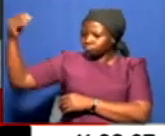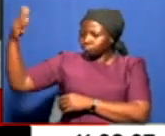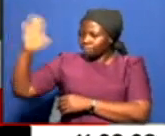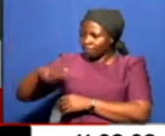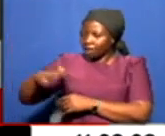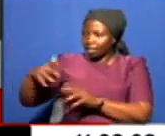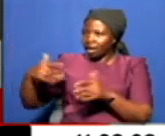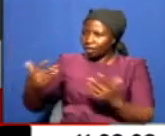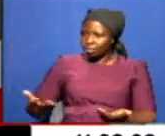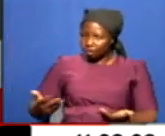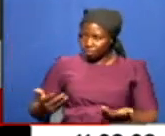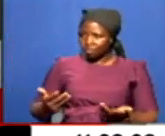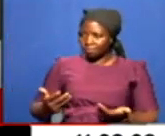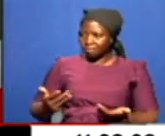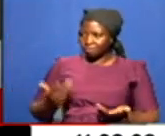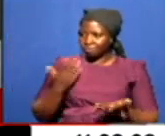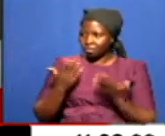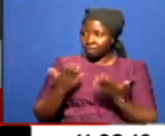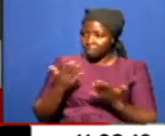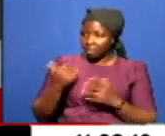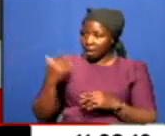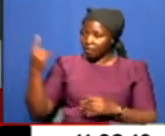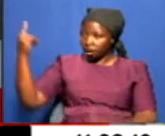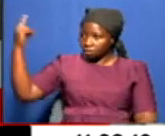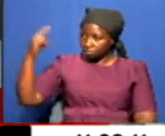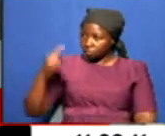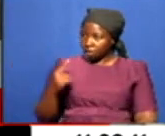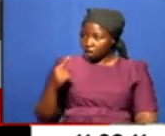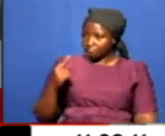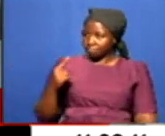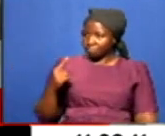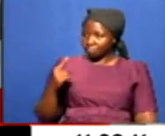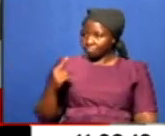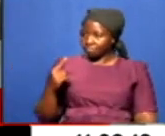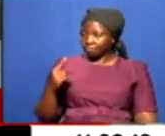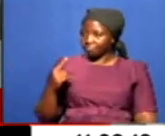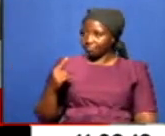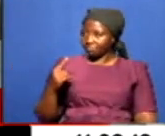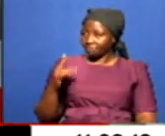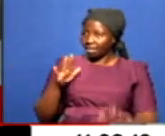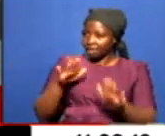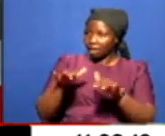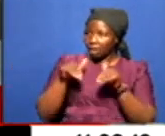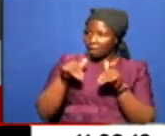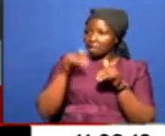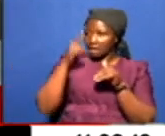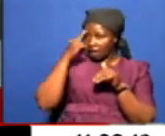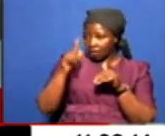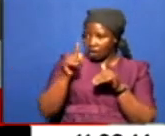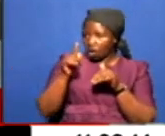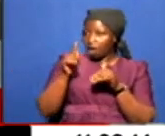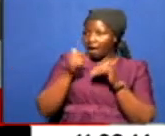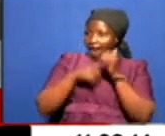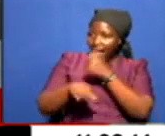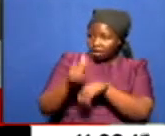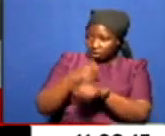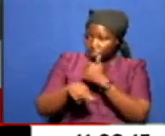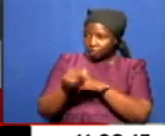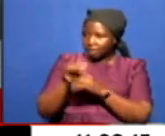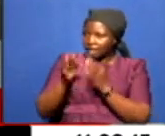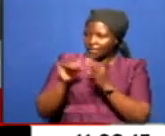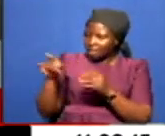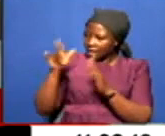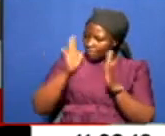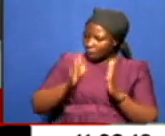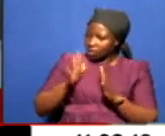come in the cell that we call the sleeper cell. So they are just waiting for activation. Yeah. So if this person is waiting for